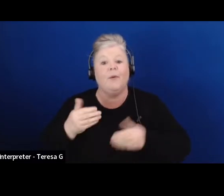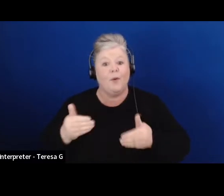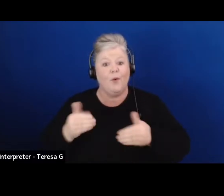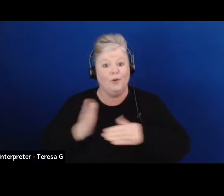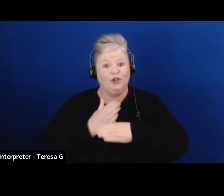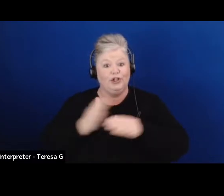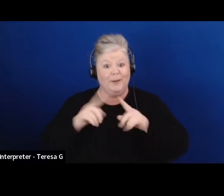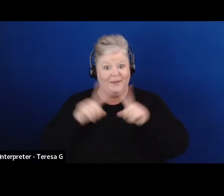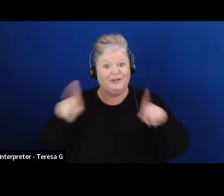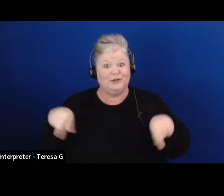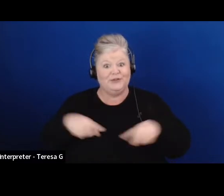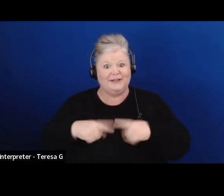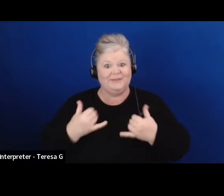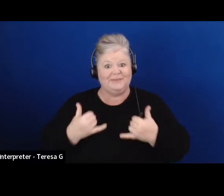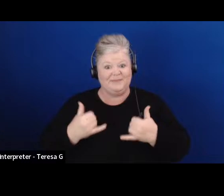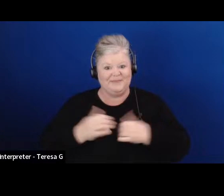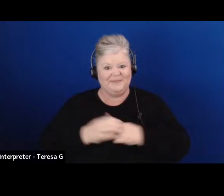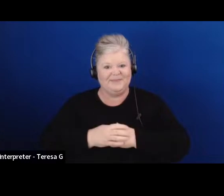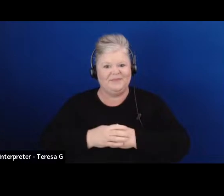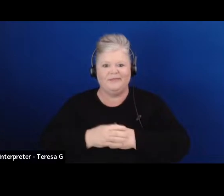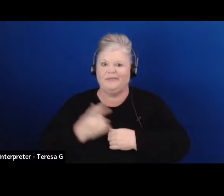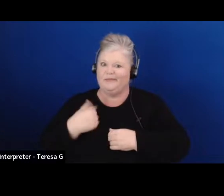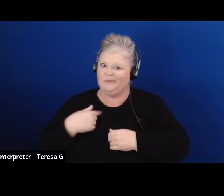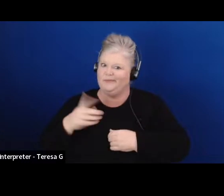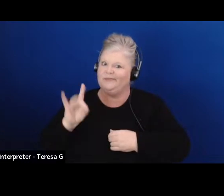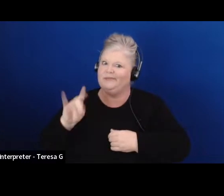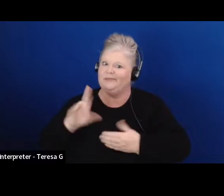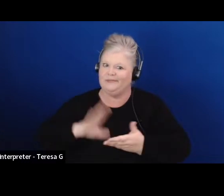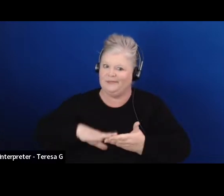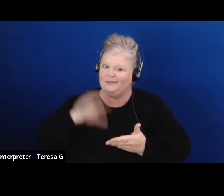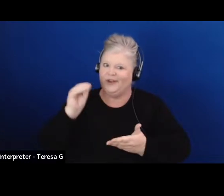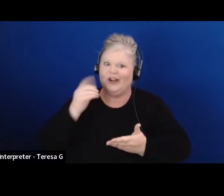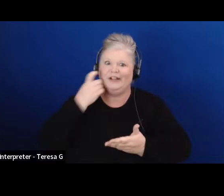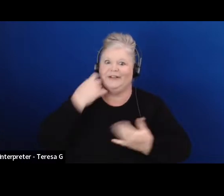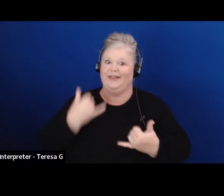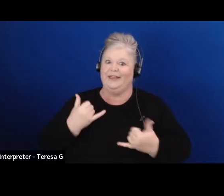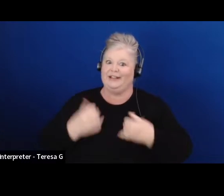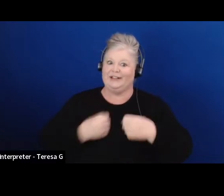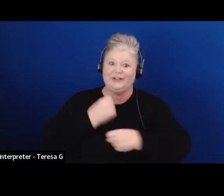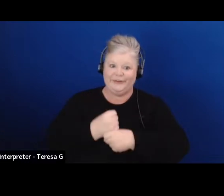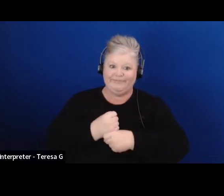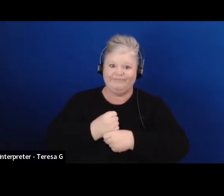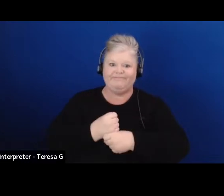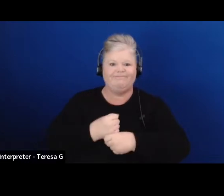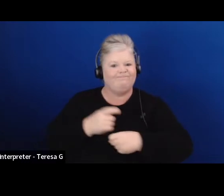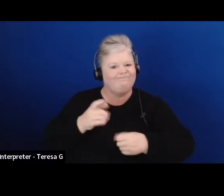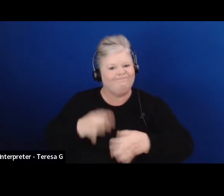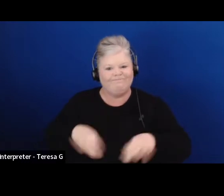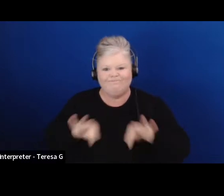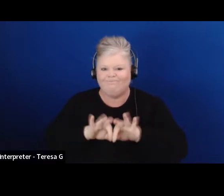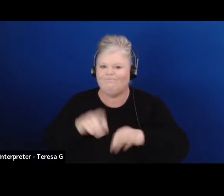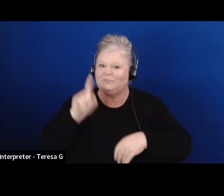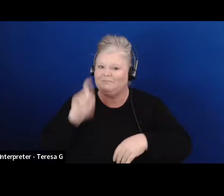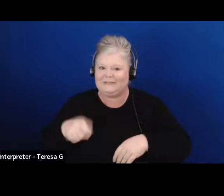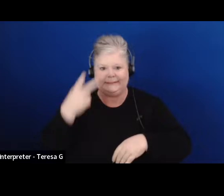because one of the things we learned just this year is we need to have text to